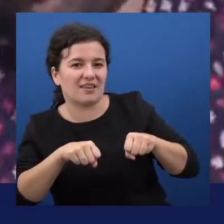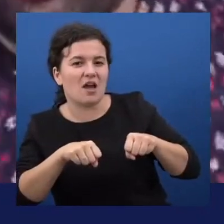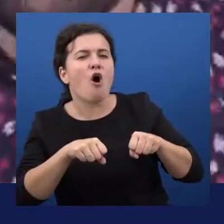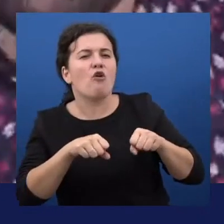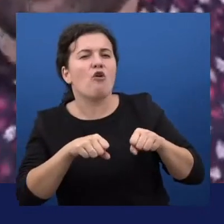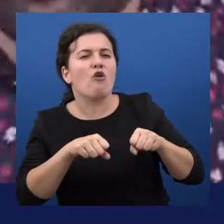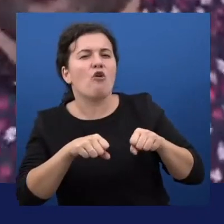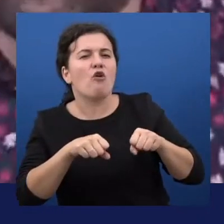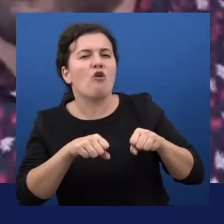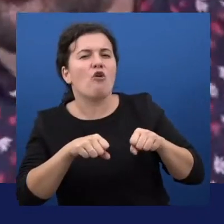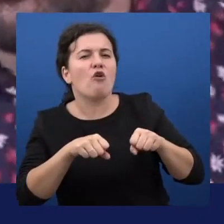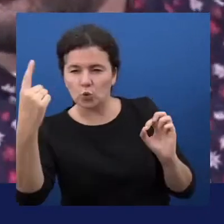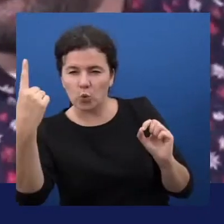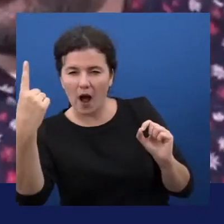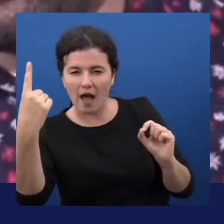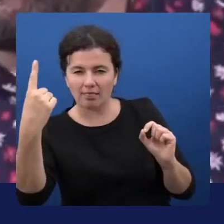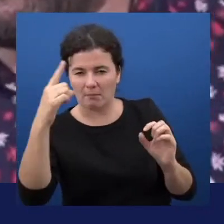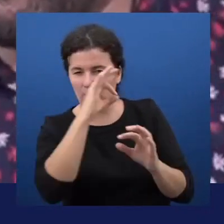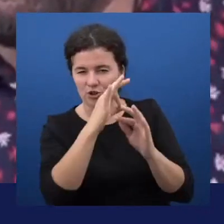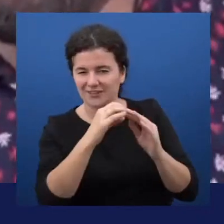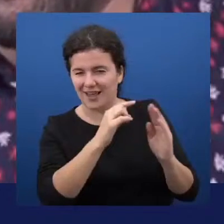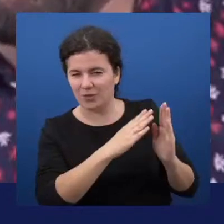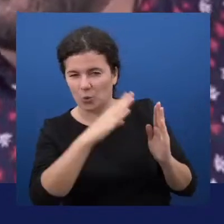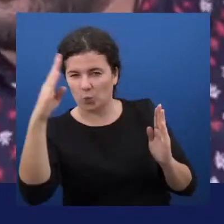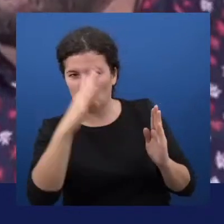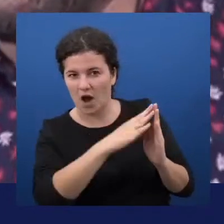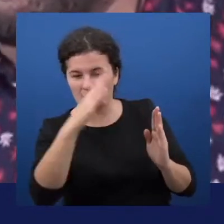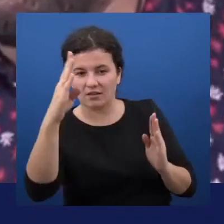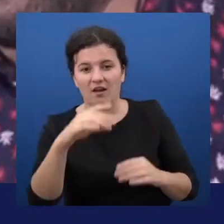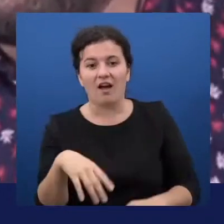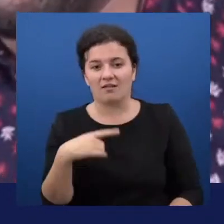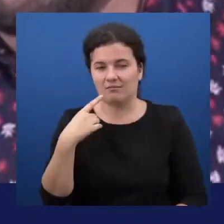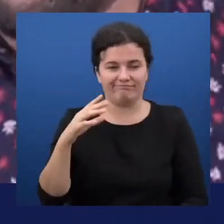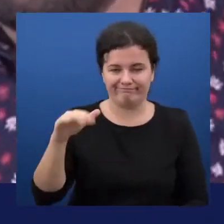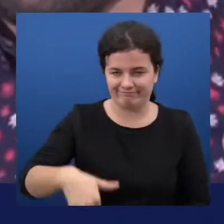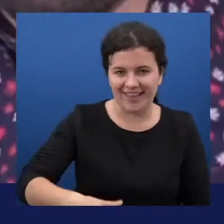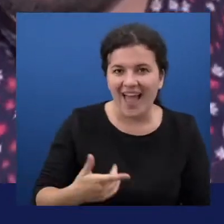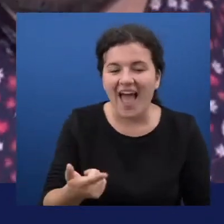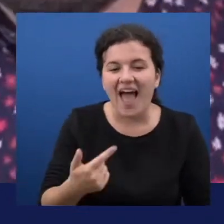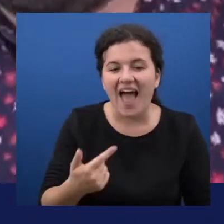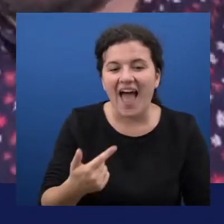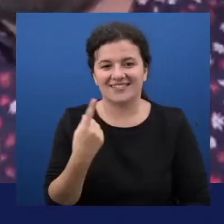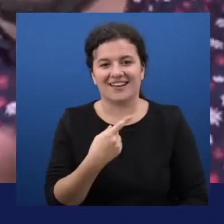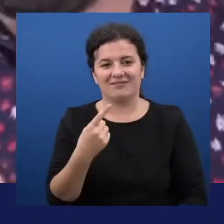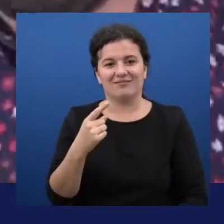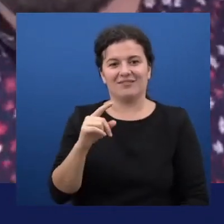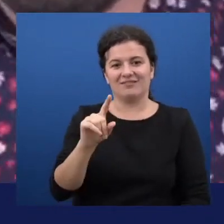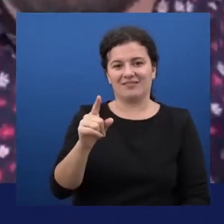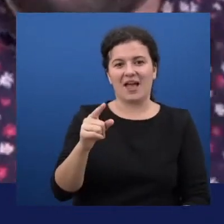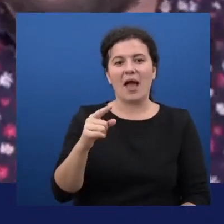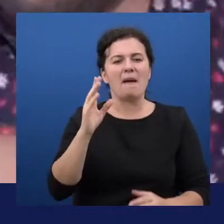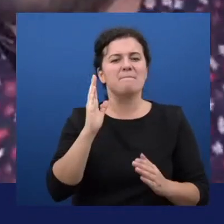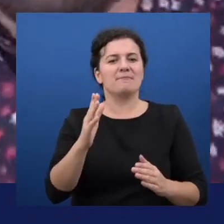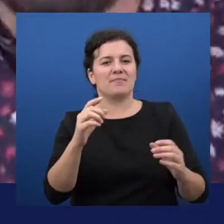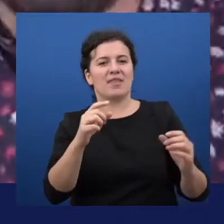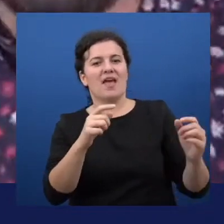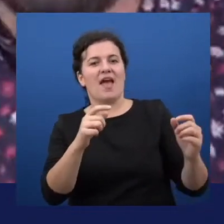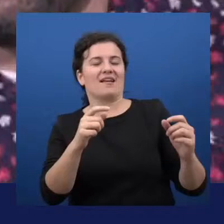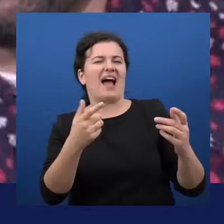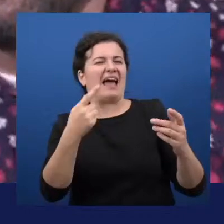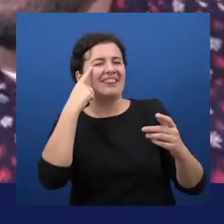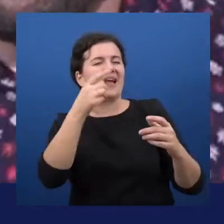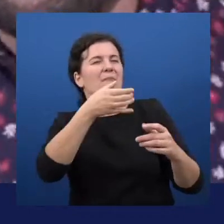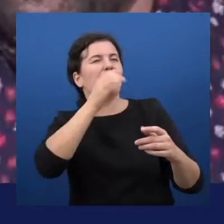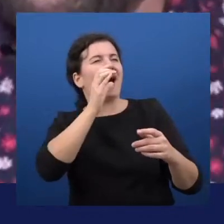the house, right? Because there was a cool meme. There was a cool meme I saw. Like, there must have been a bar fight somewhere, and people were throwing chairs at each other,